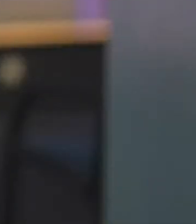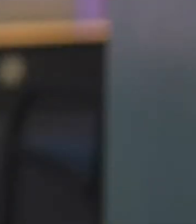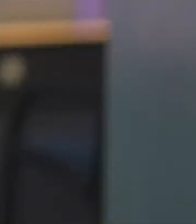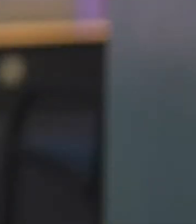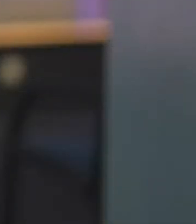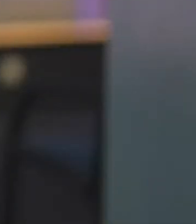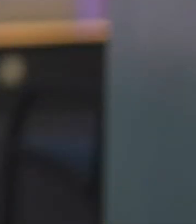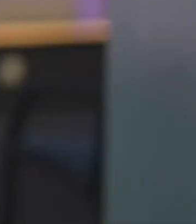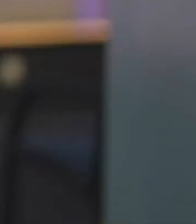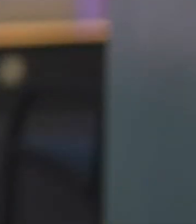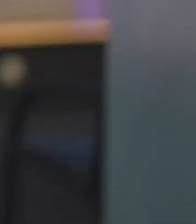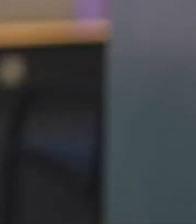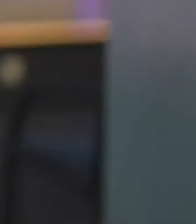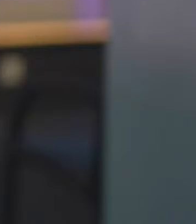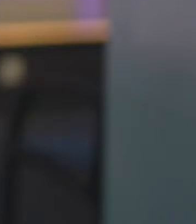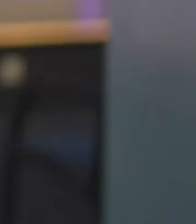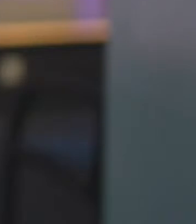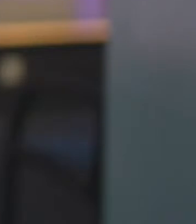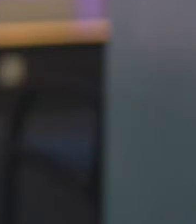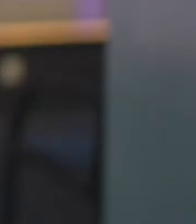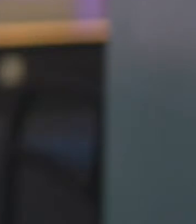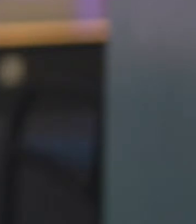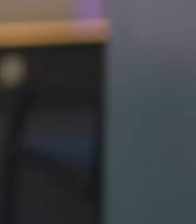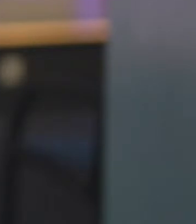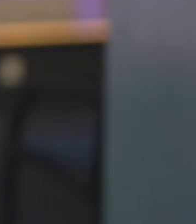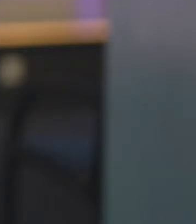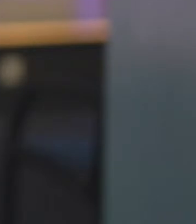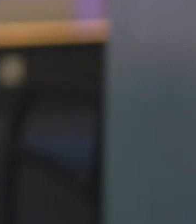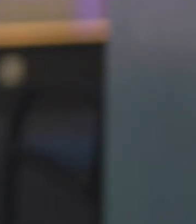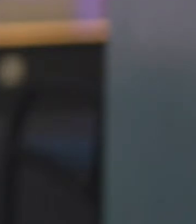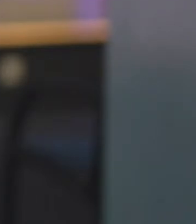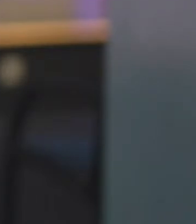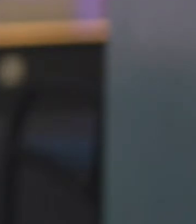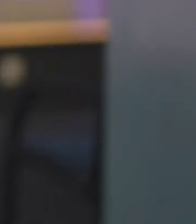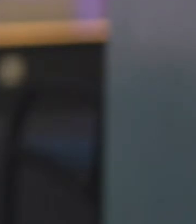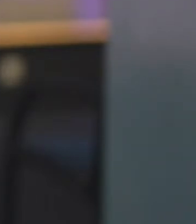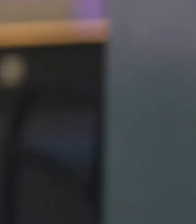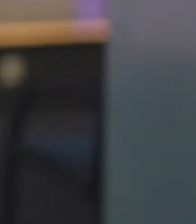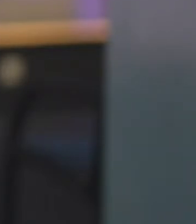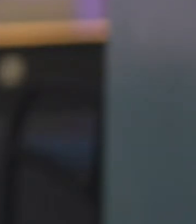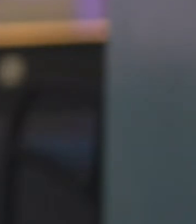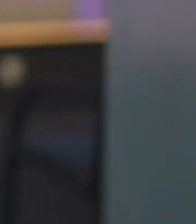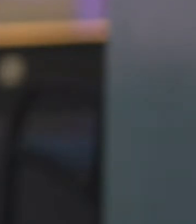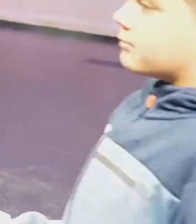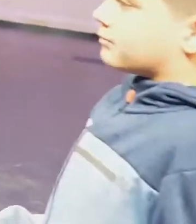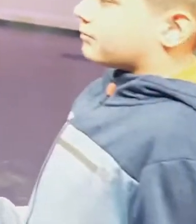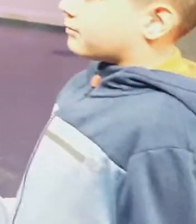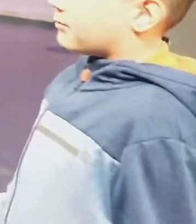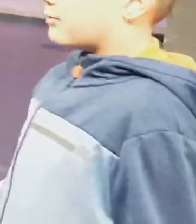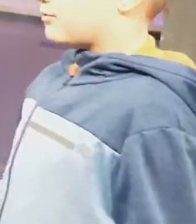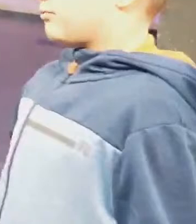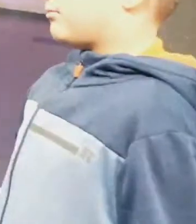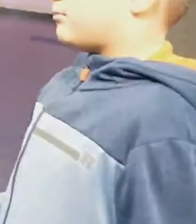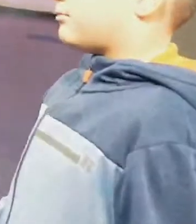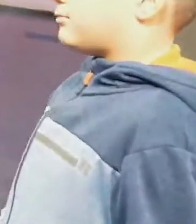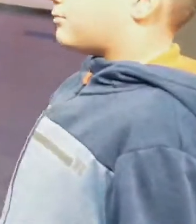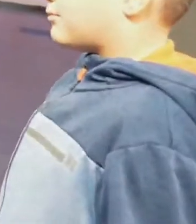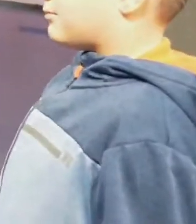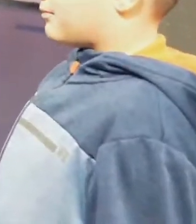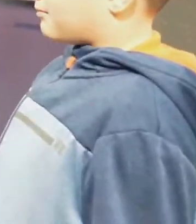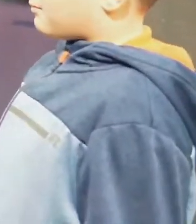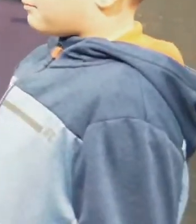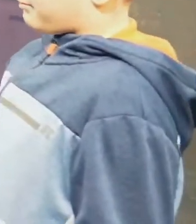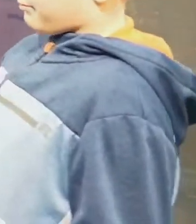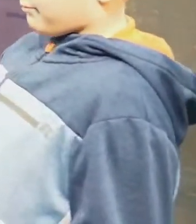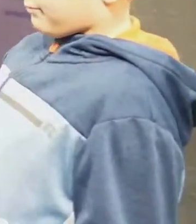grow up, so I moved to this school so I can act and show people my talent and just